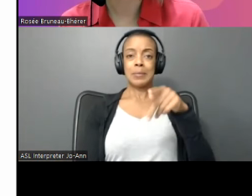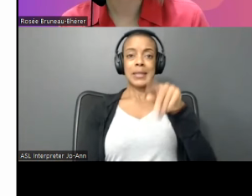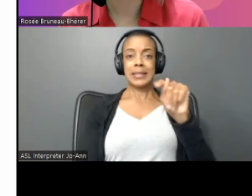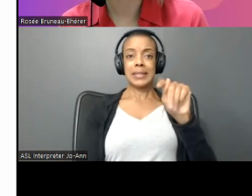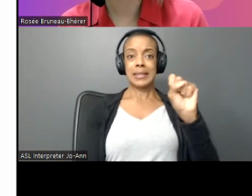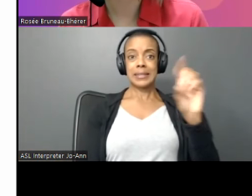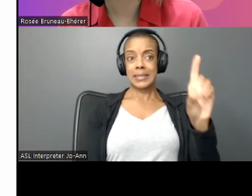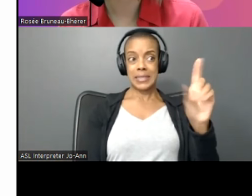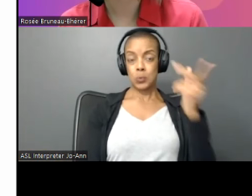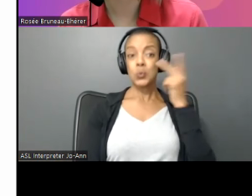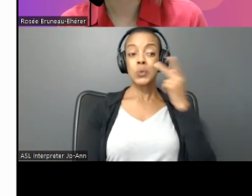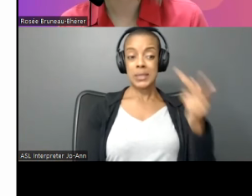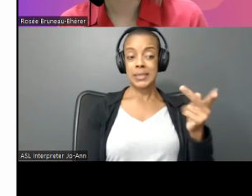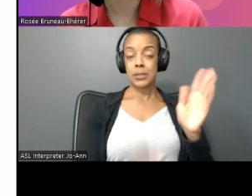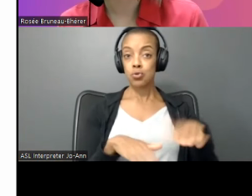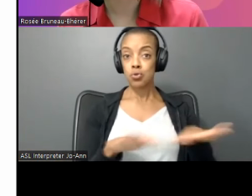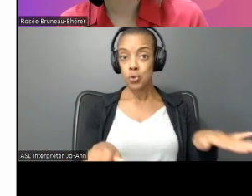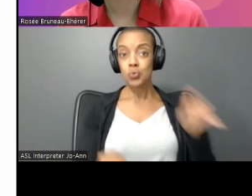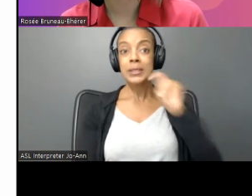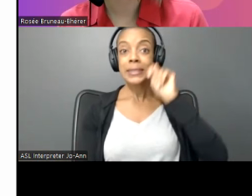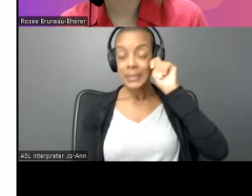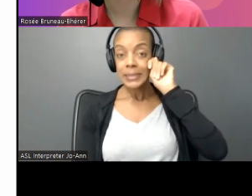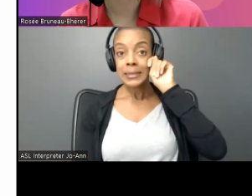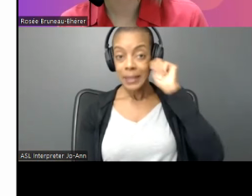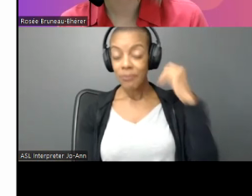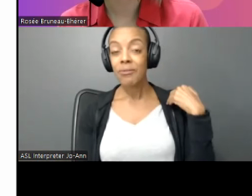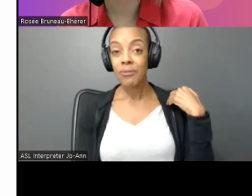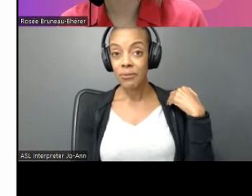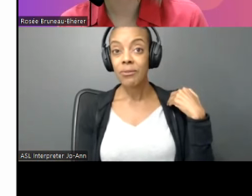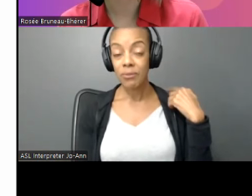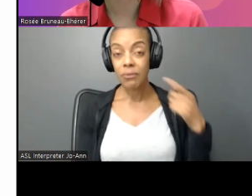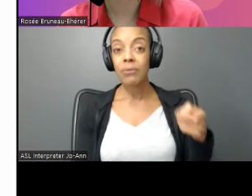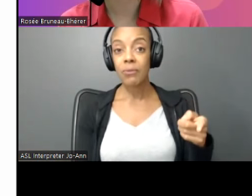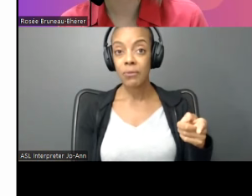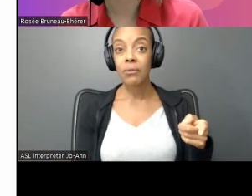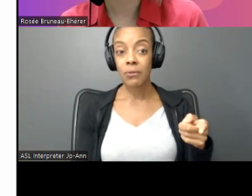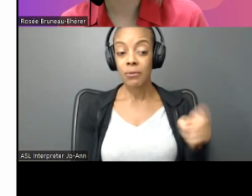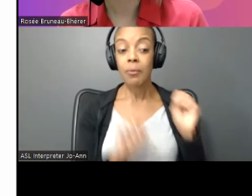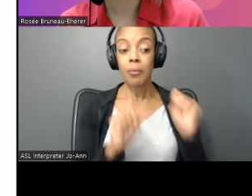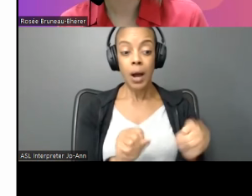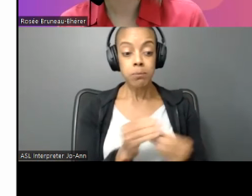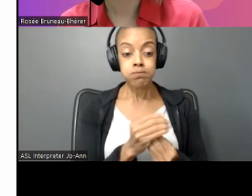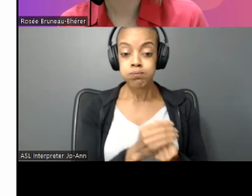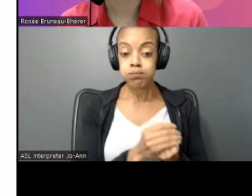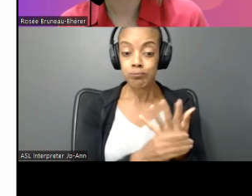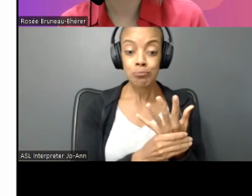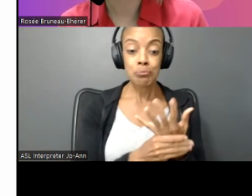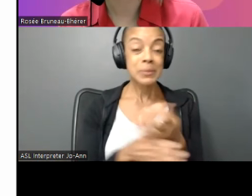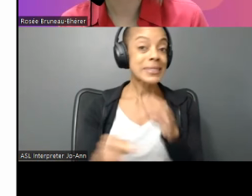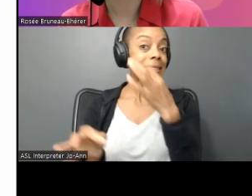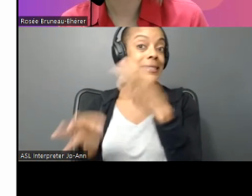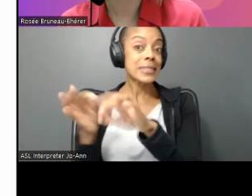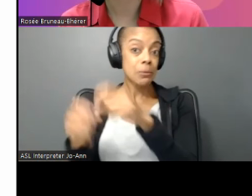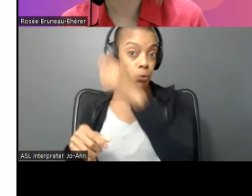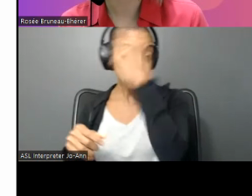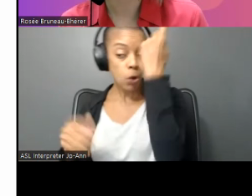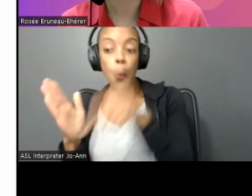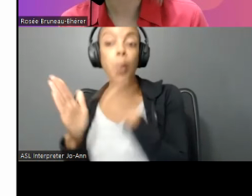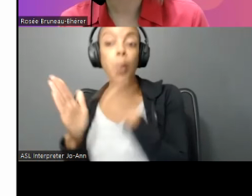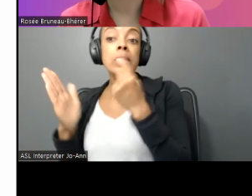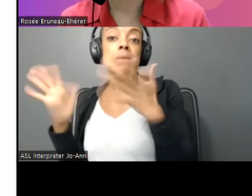and teens, and that could manifest itself in simple trauma as well as complex trauma.